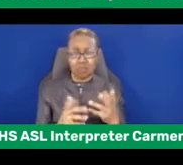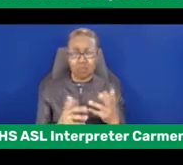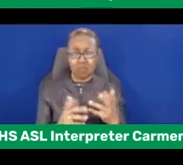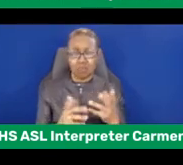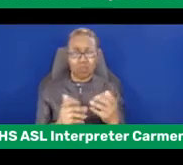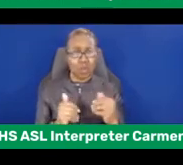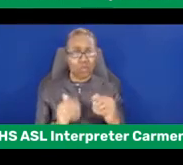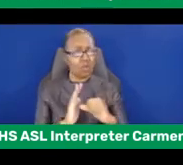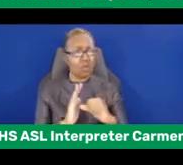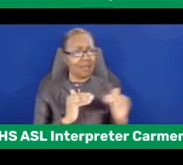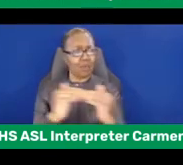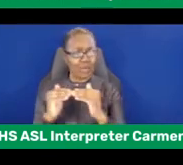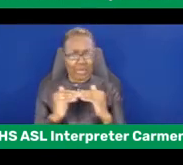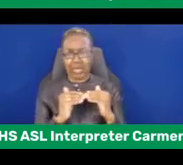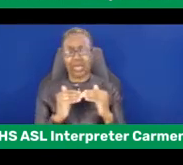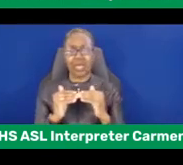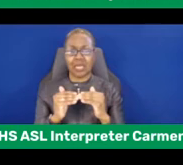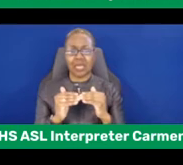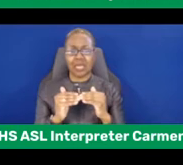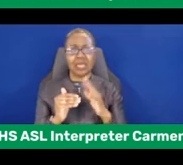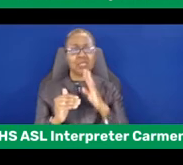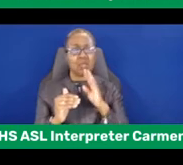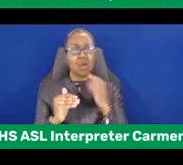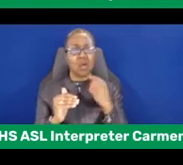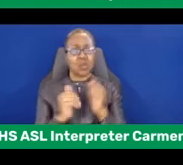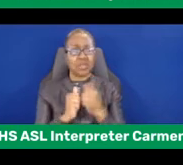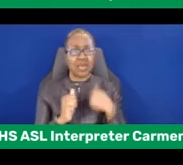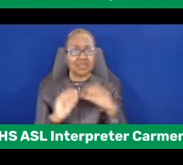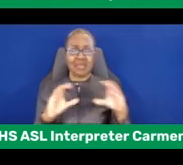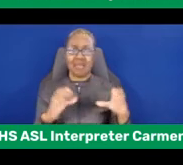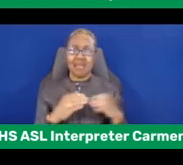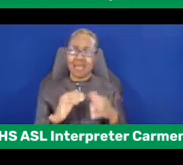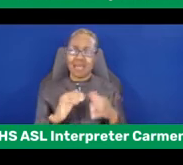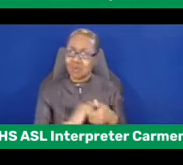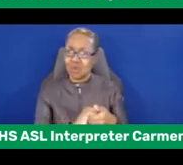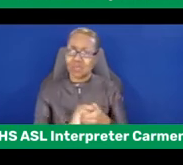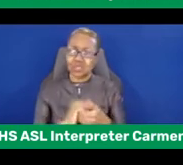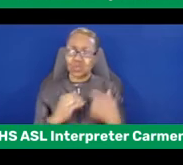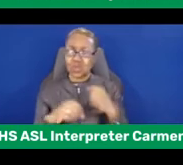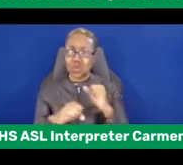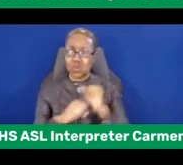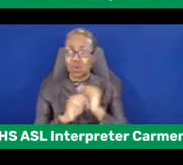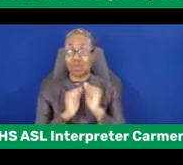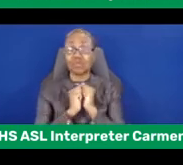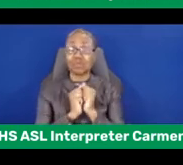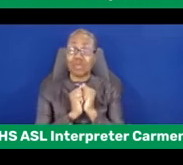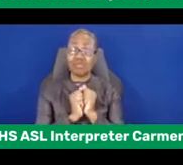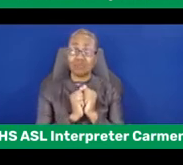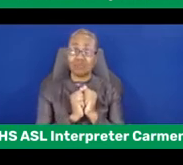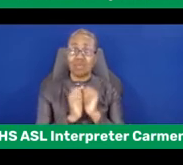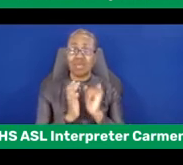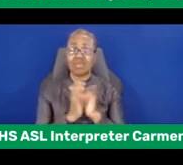so talk to us as a coalition, because we're all working together. And that has been a